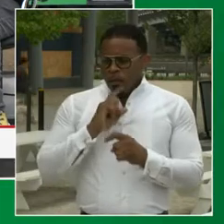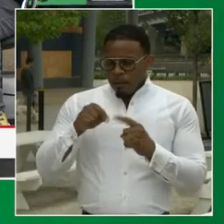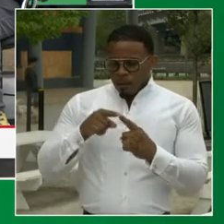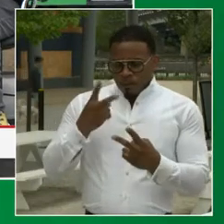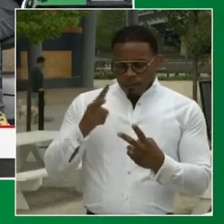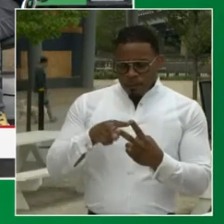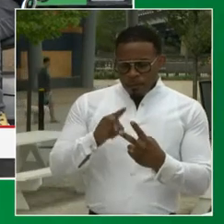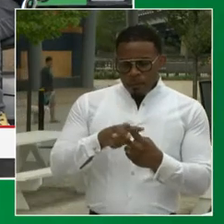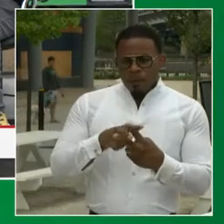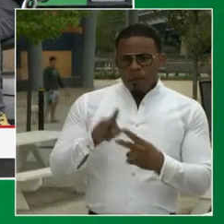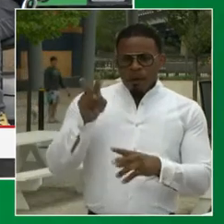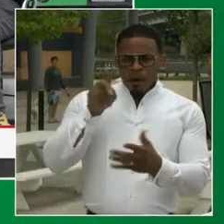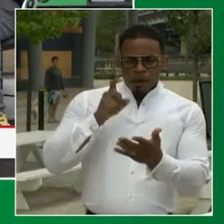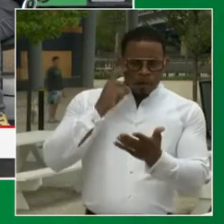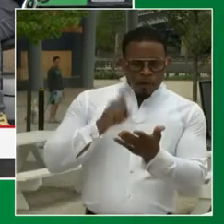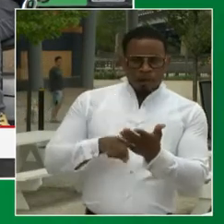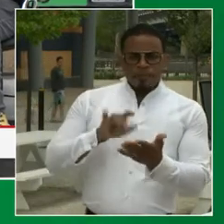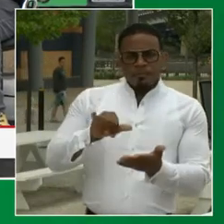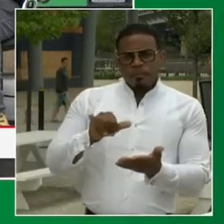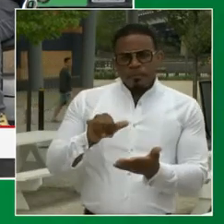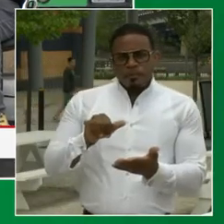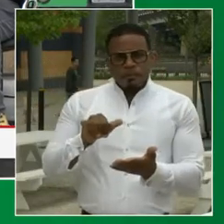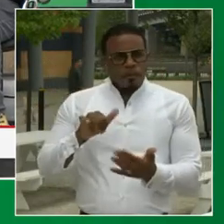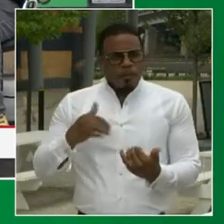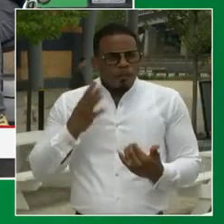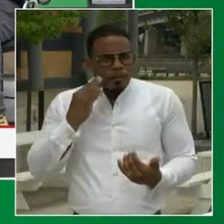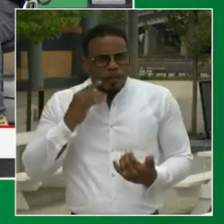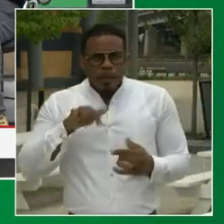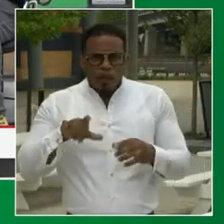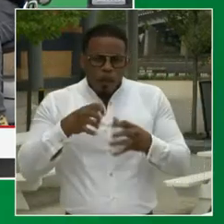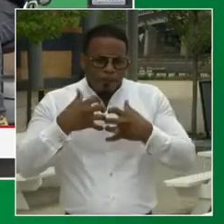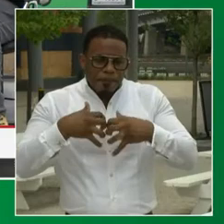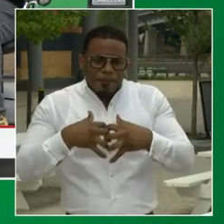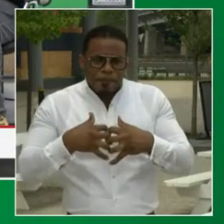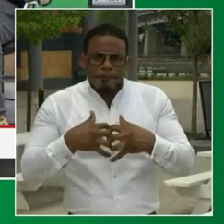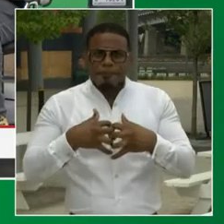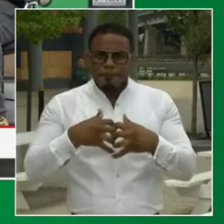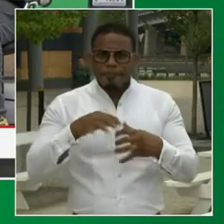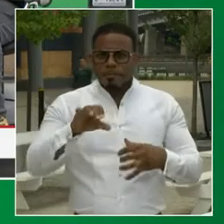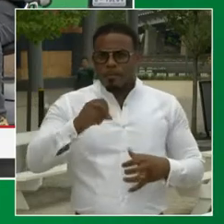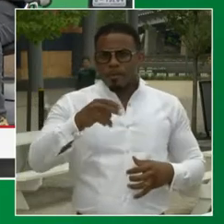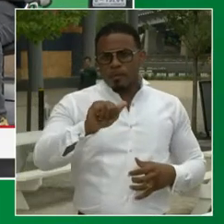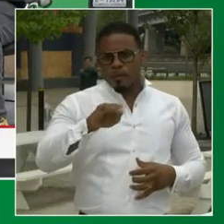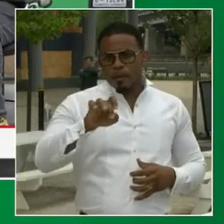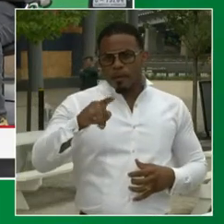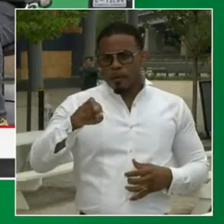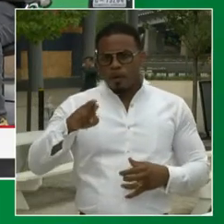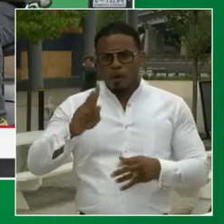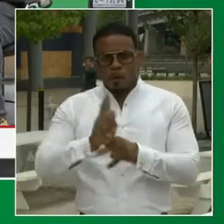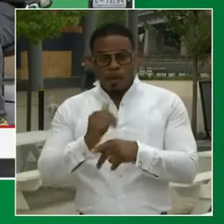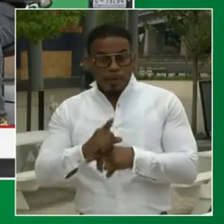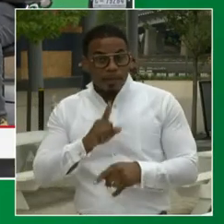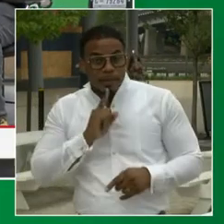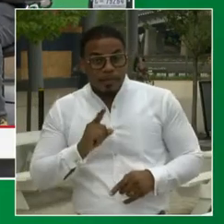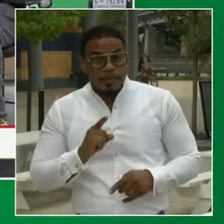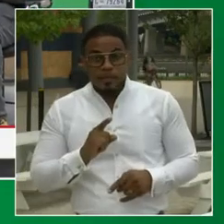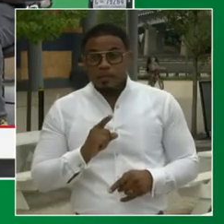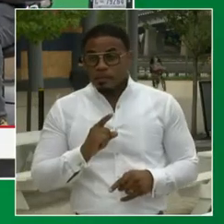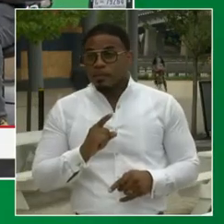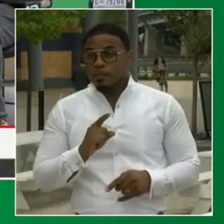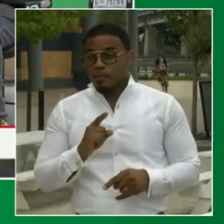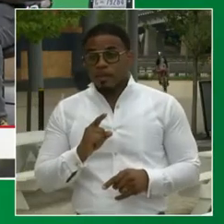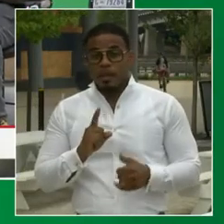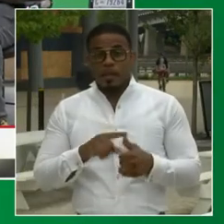about 2 observations that you had as you were manufacturing your shea butter products, which is